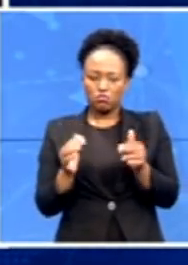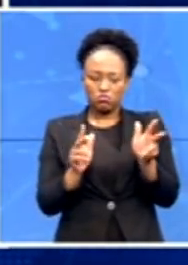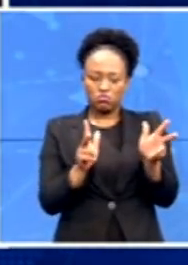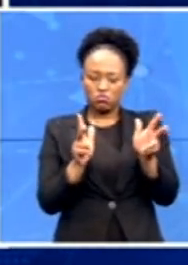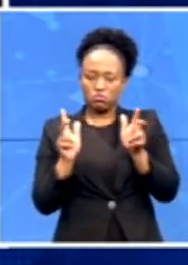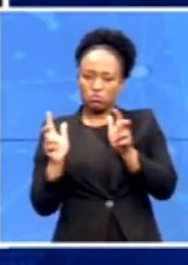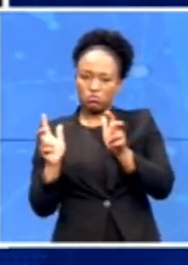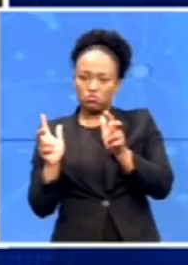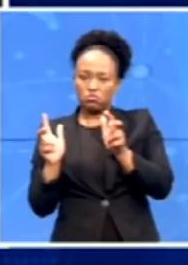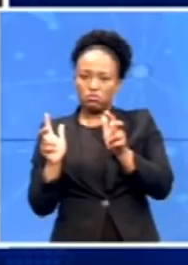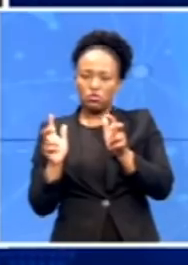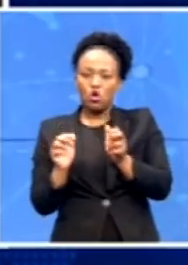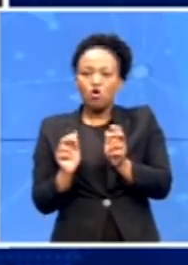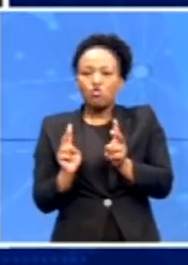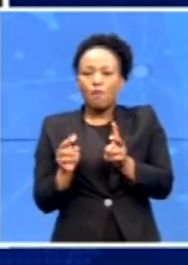audit."